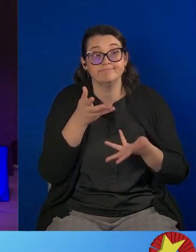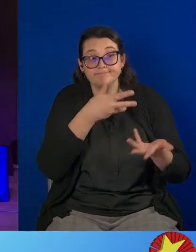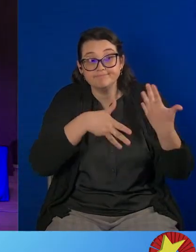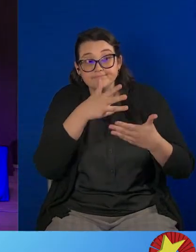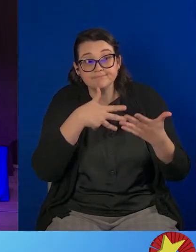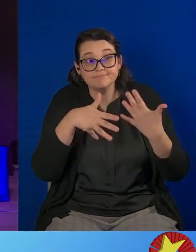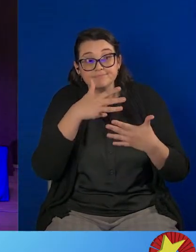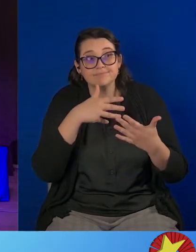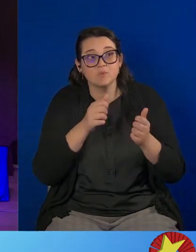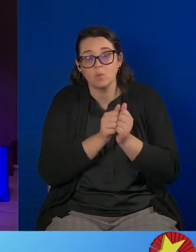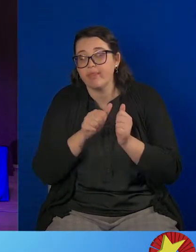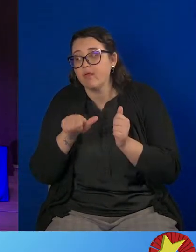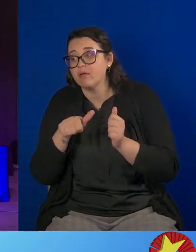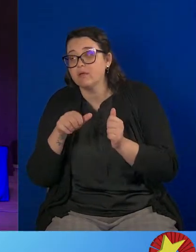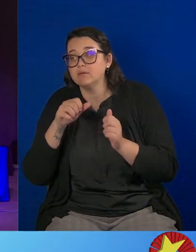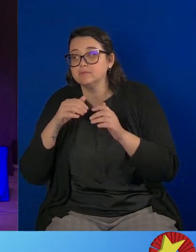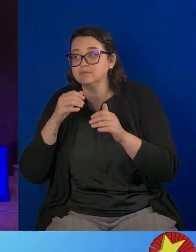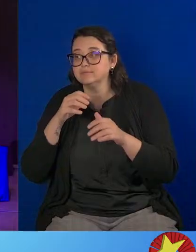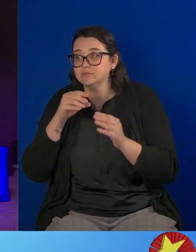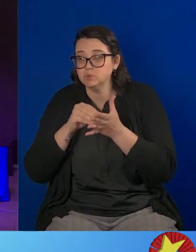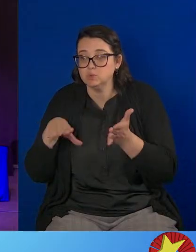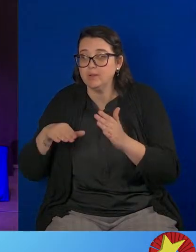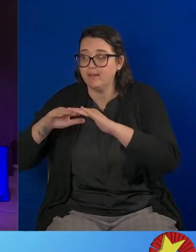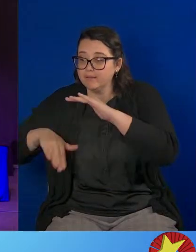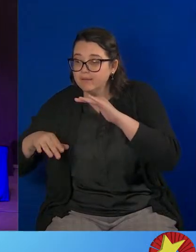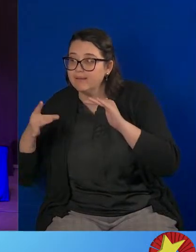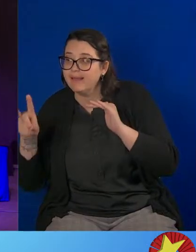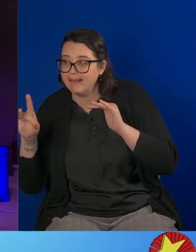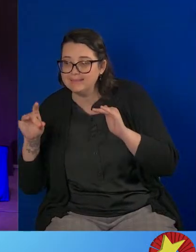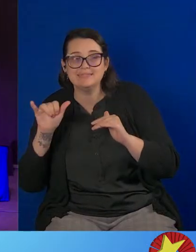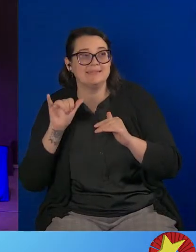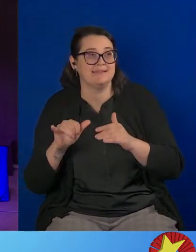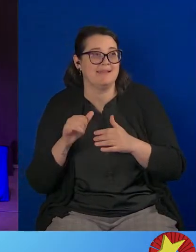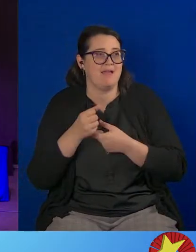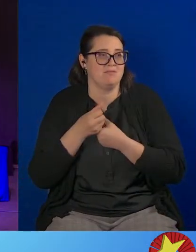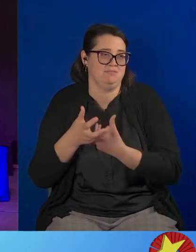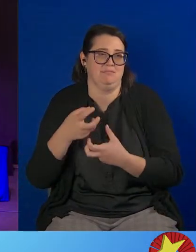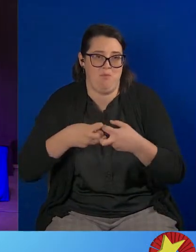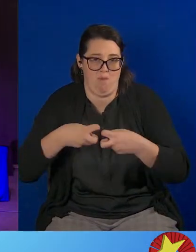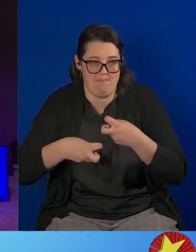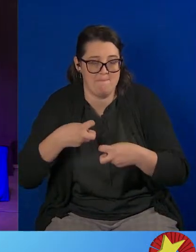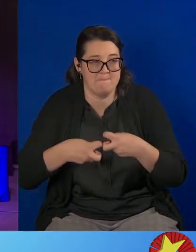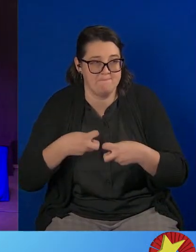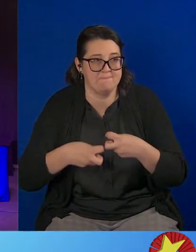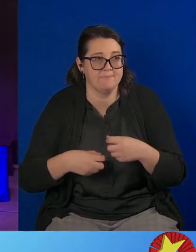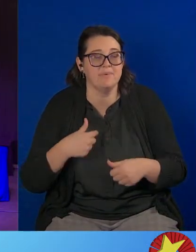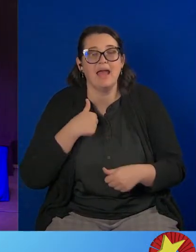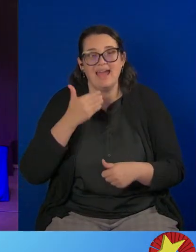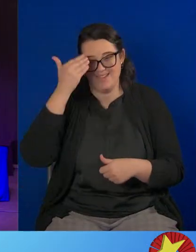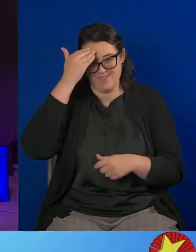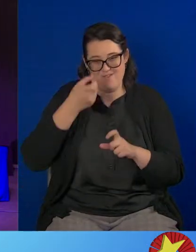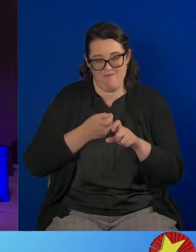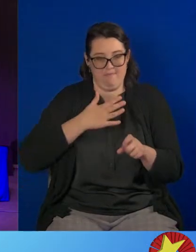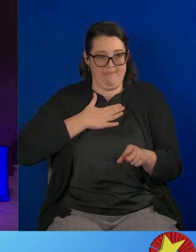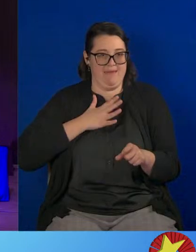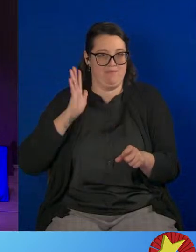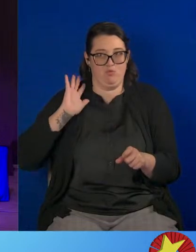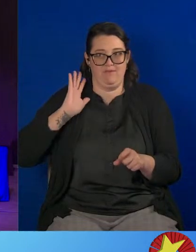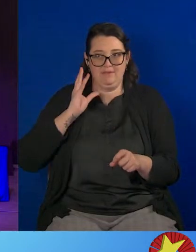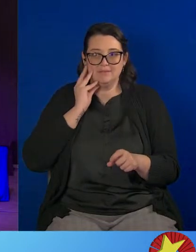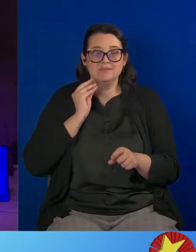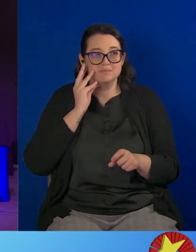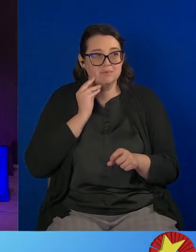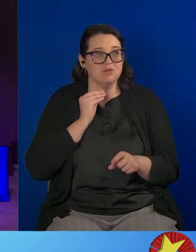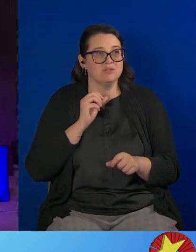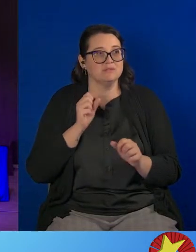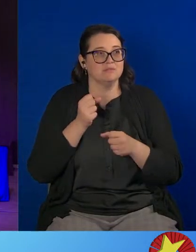creates a problem for adult-child interactions. I know just from previous experience that it causes